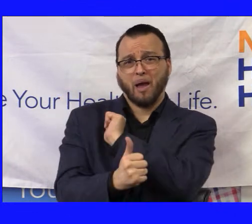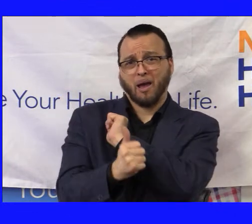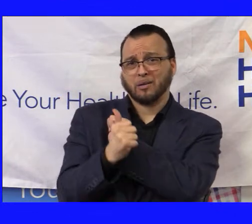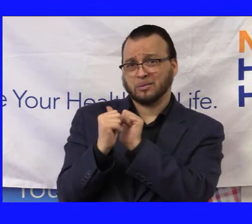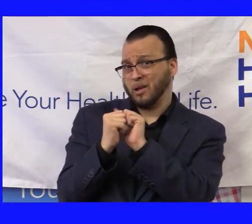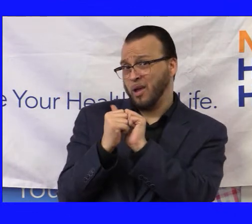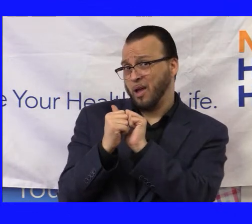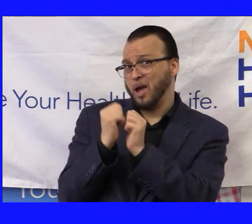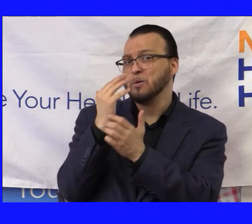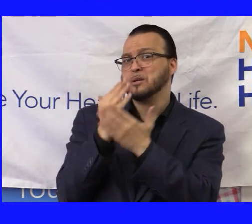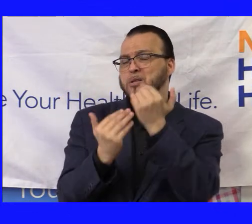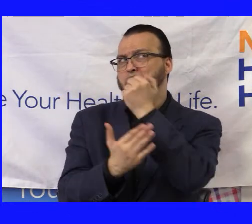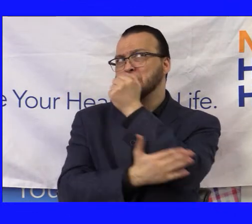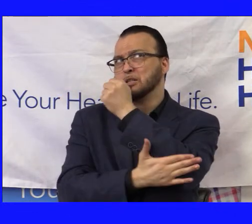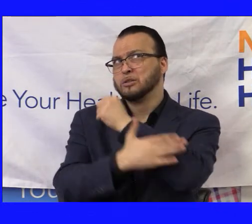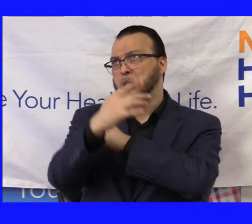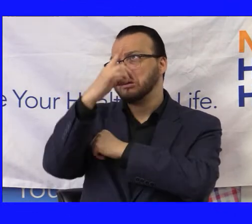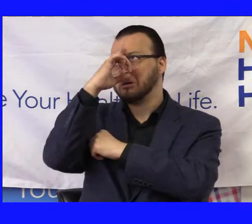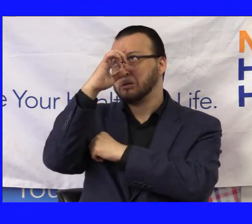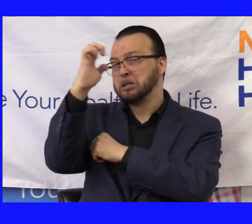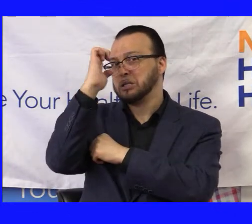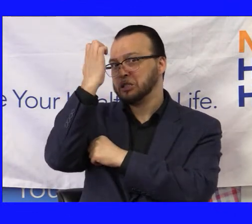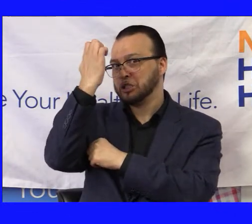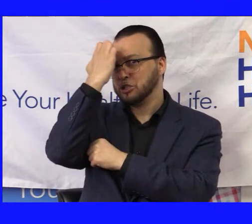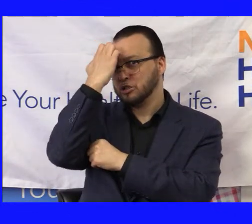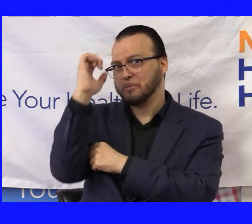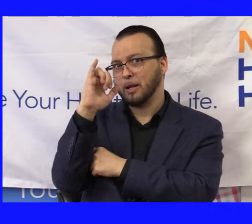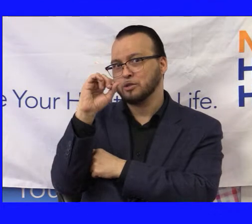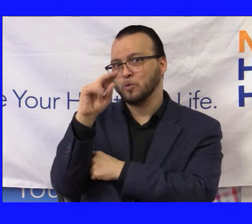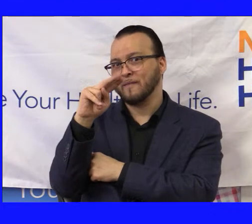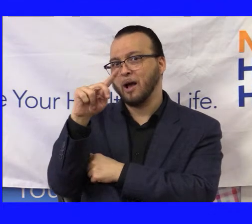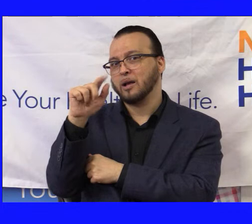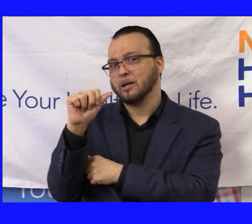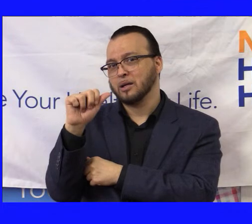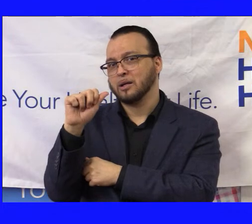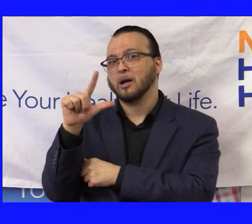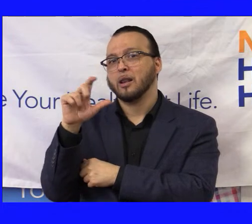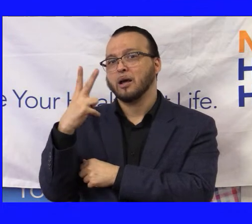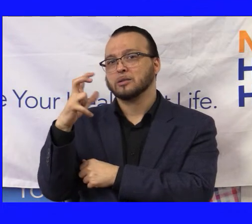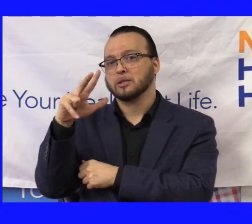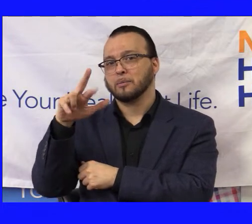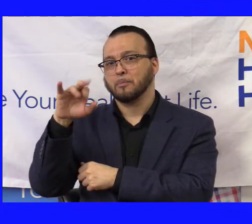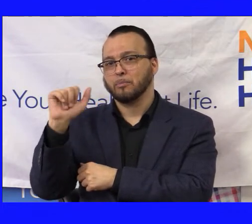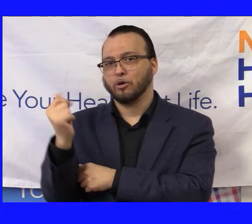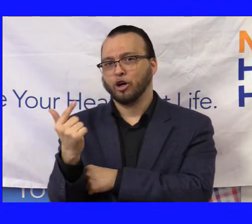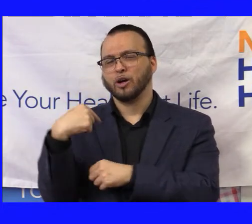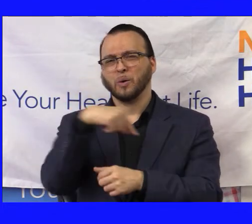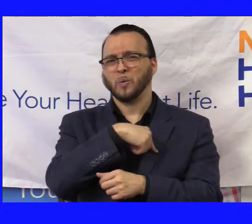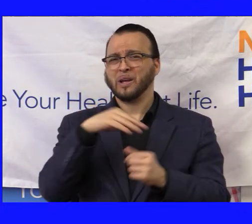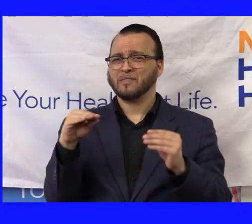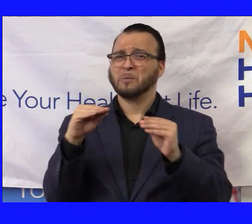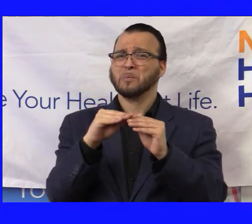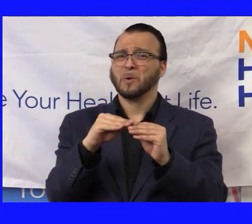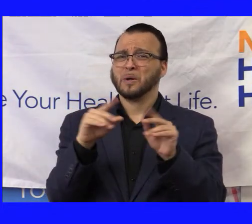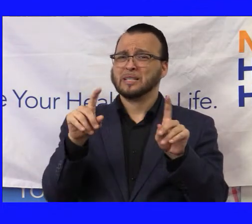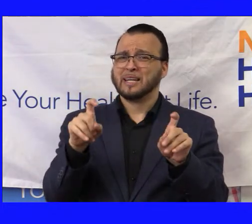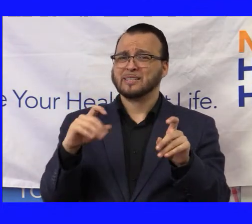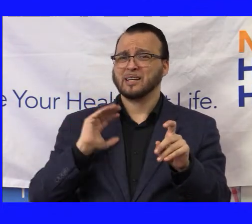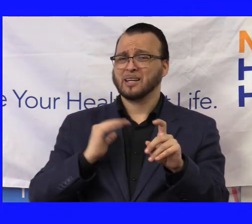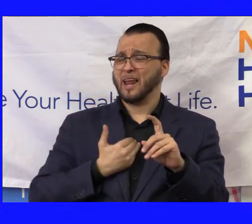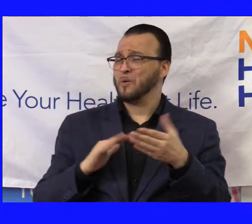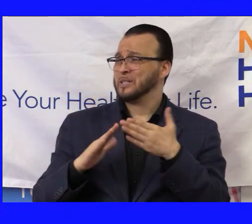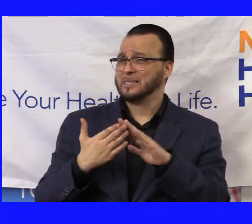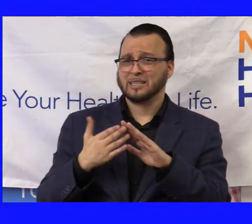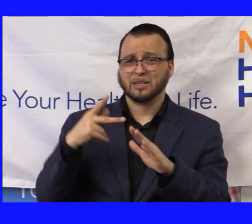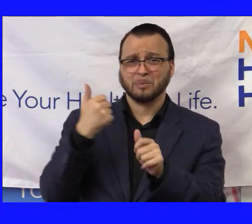countries I think in Eastern Europe, like Slovakia and Luxembourg. Otherwise, we do more per capita testing in our city here than any other country in the whole